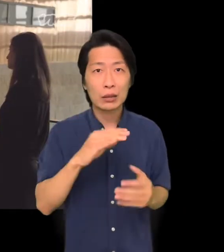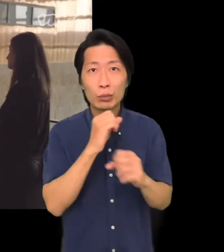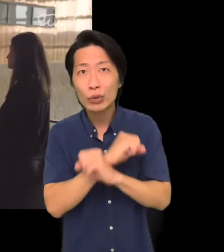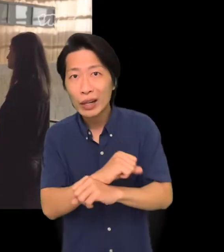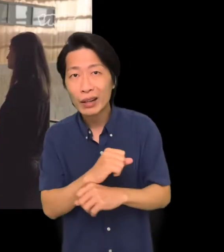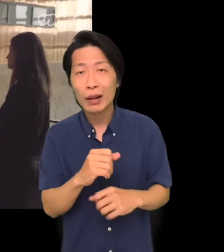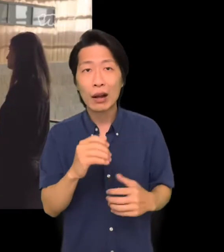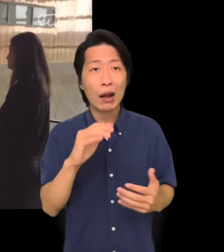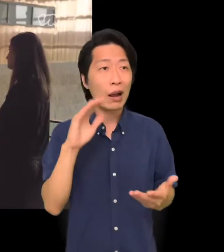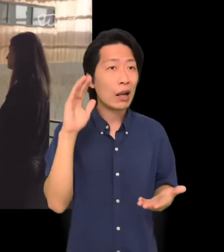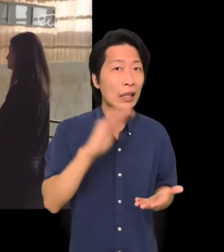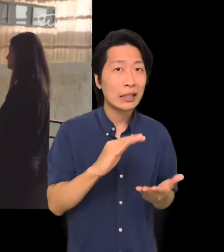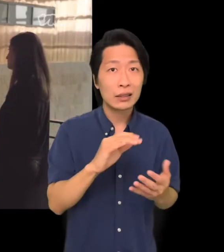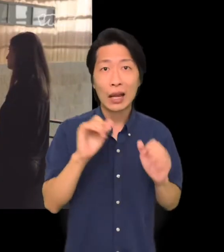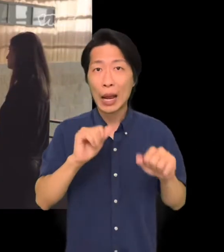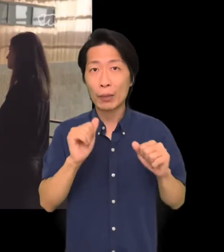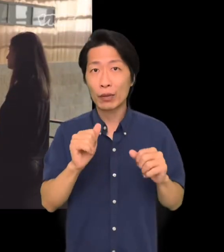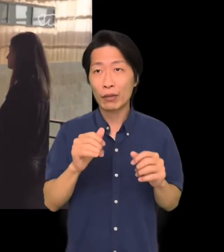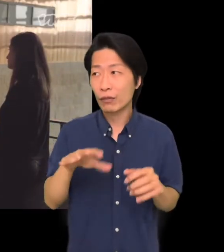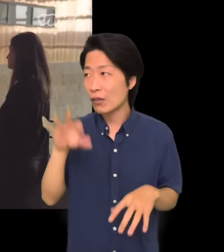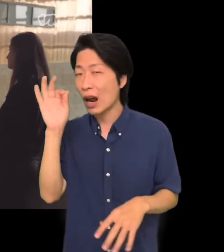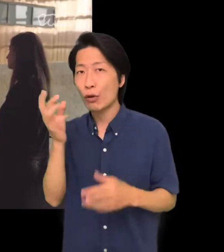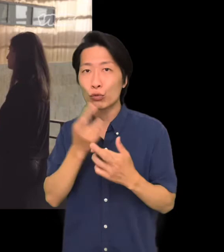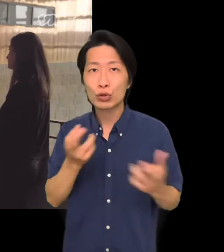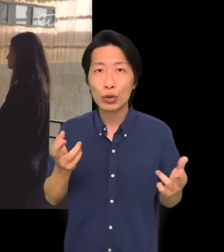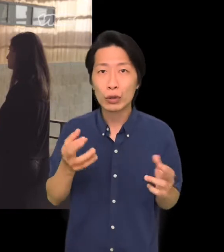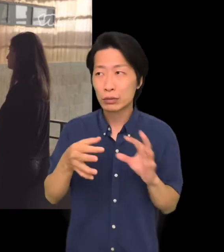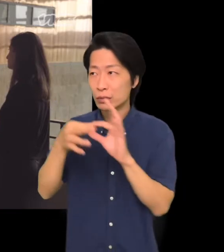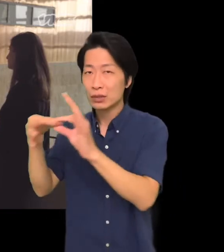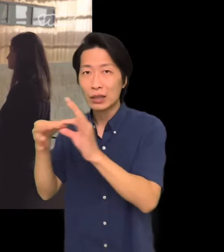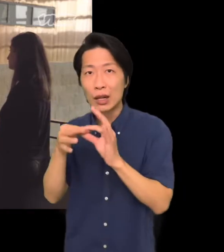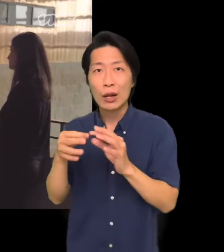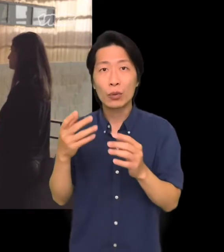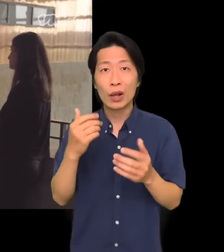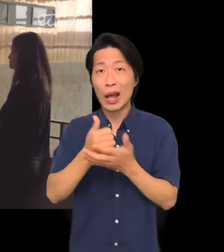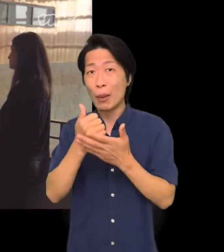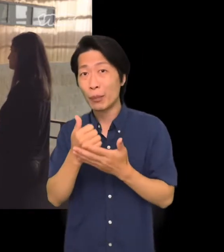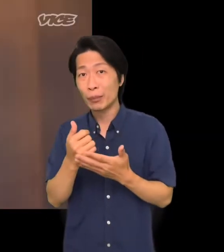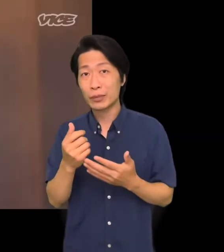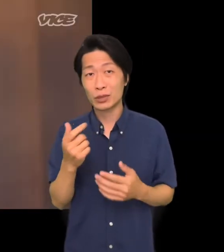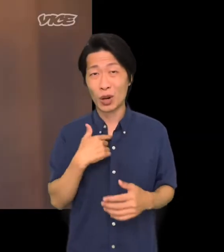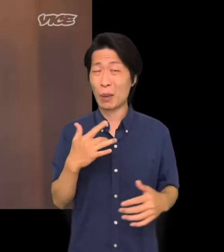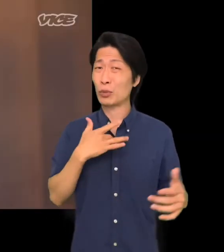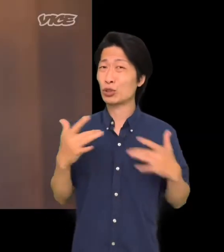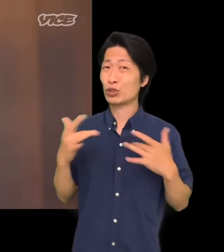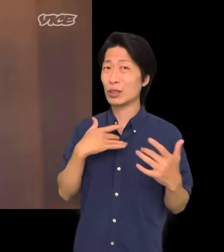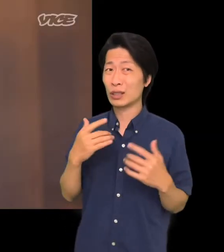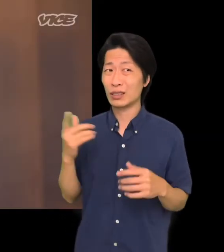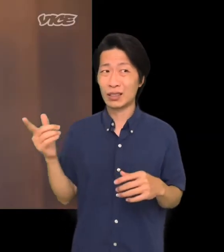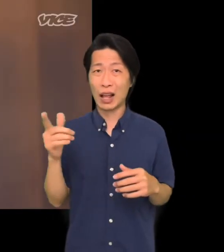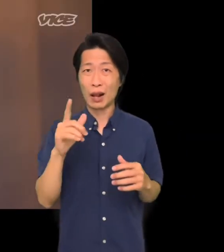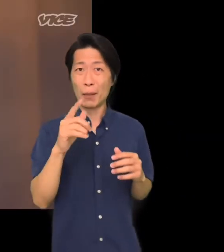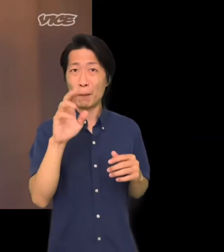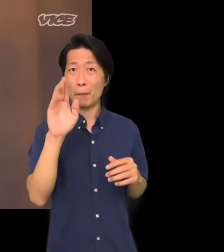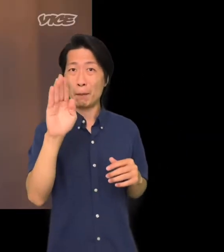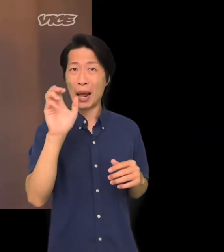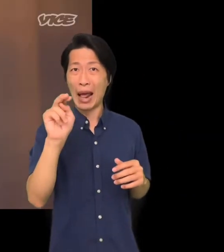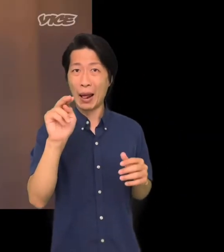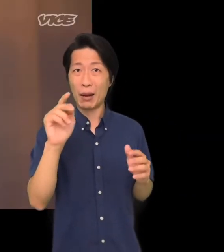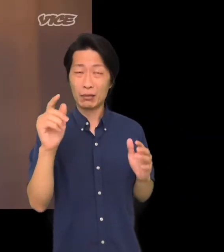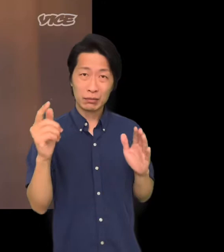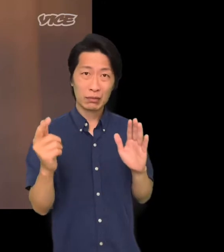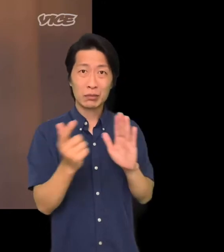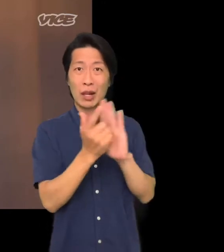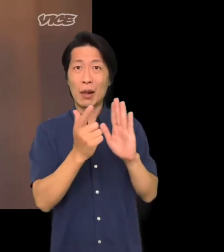less protected, less able to be tied to resources and help and assistance. So I'm concerned about it passing and creating